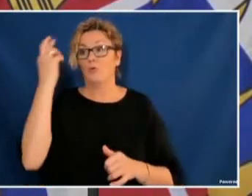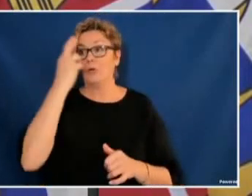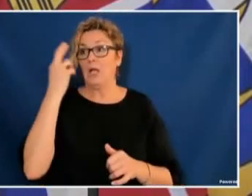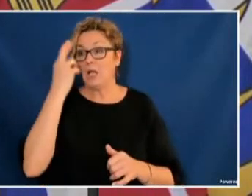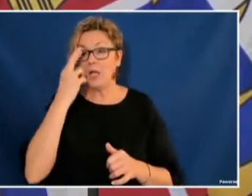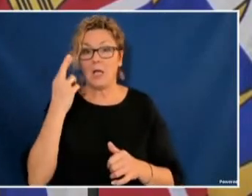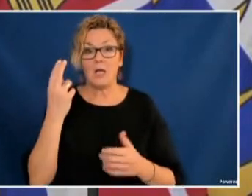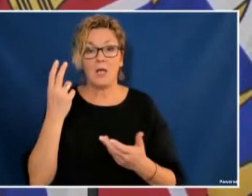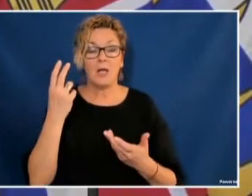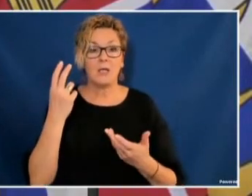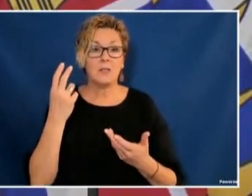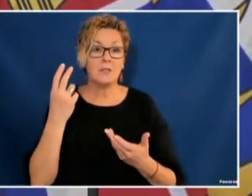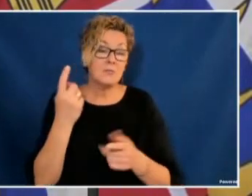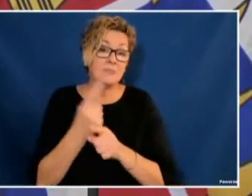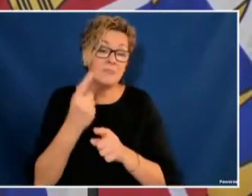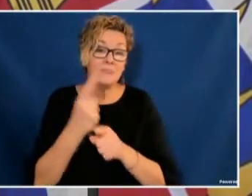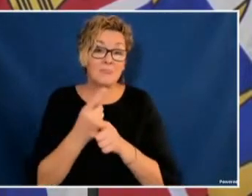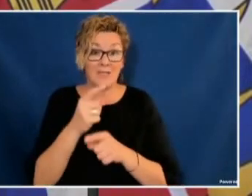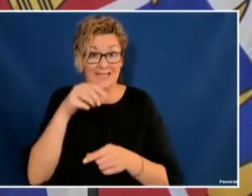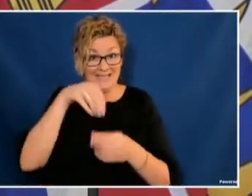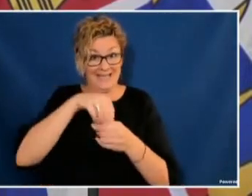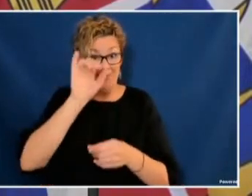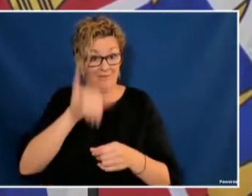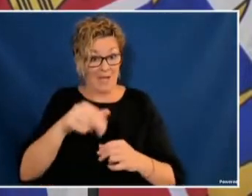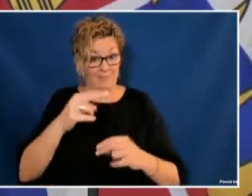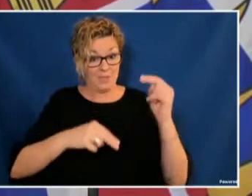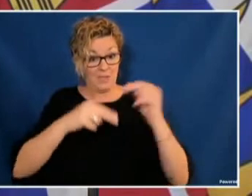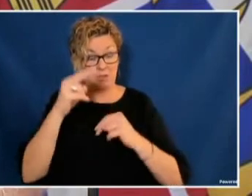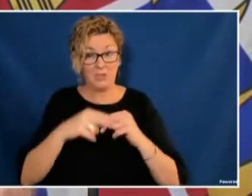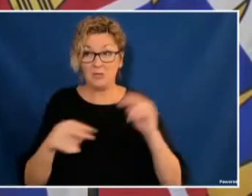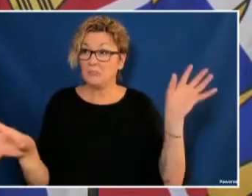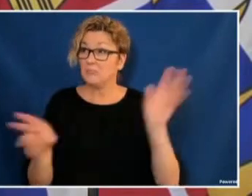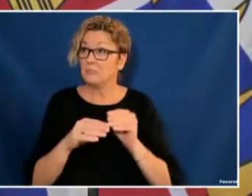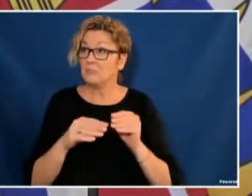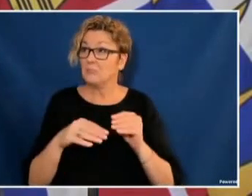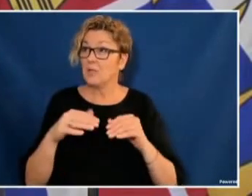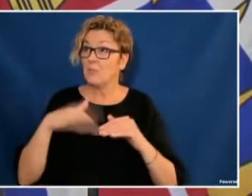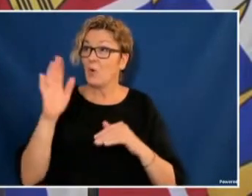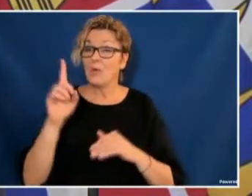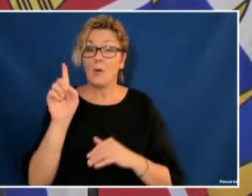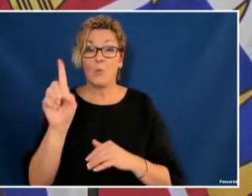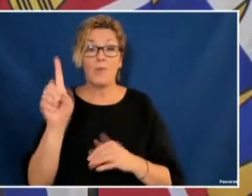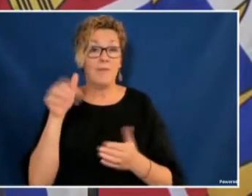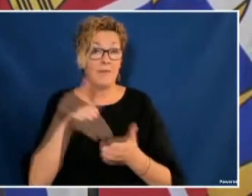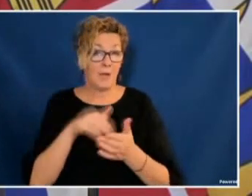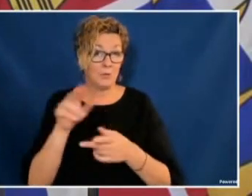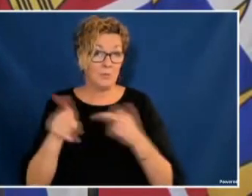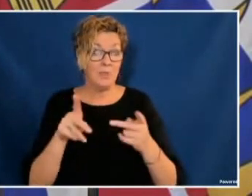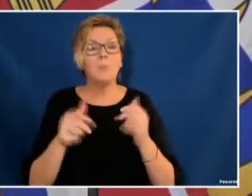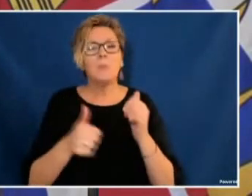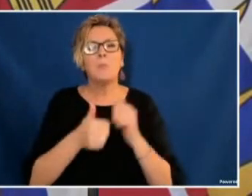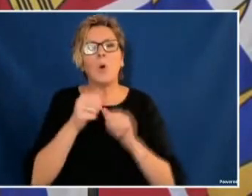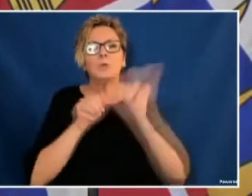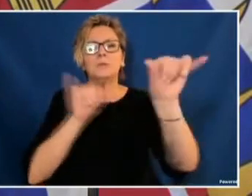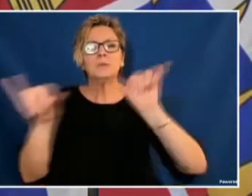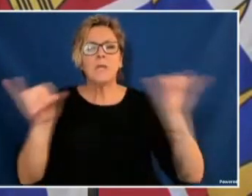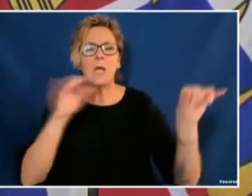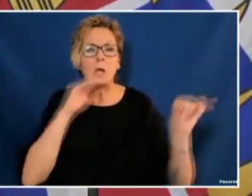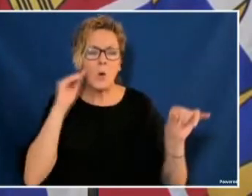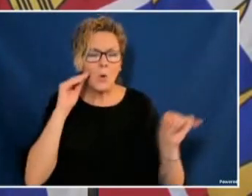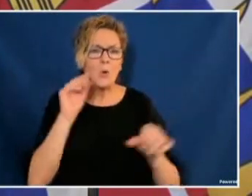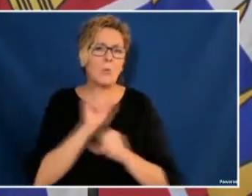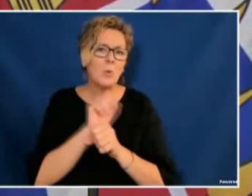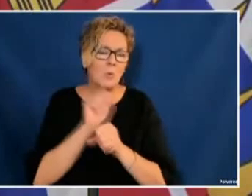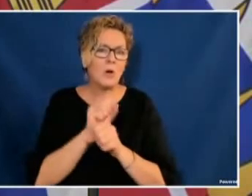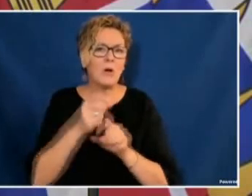this virus is in our community around the province. And I know I've heard issues around people traveling, whether it's